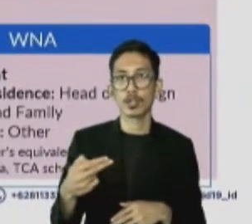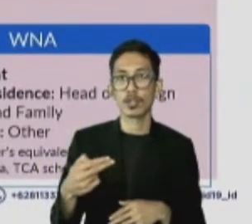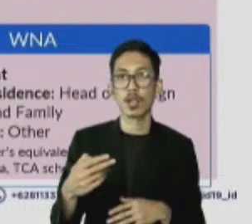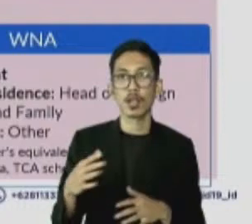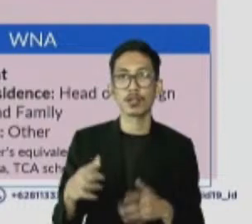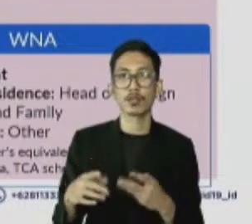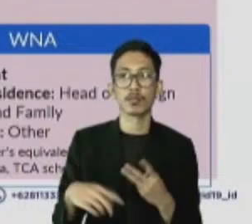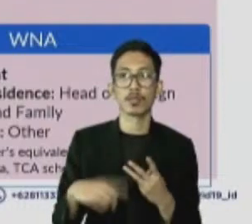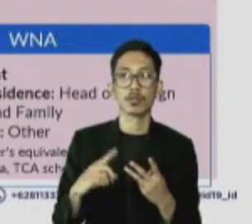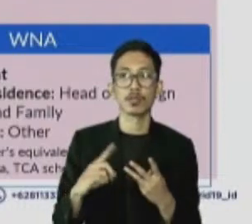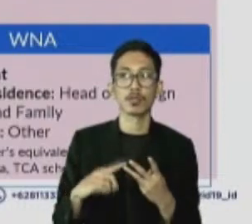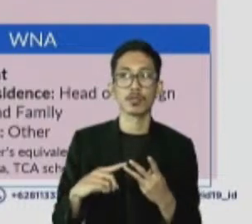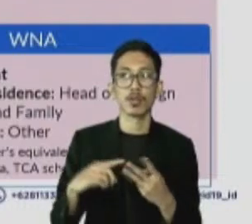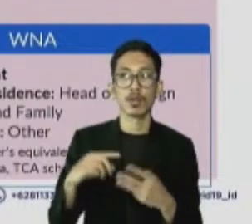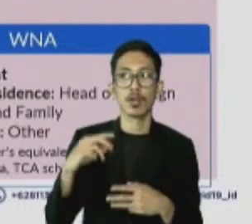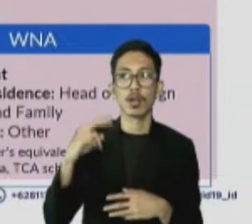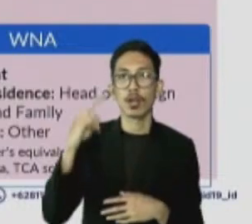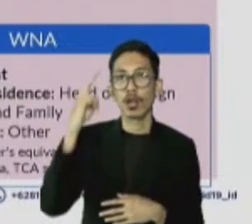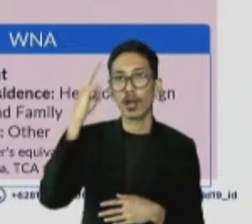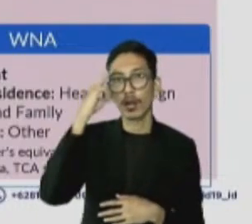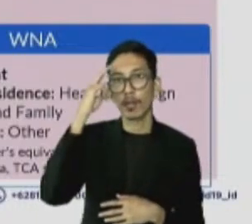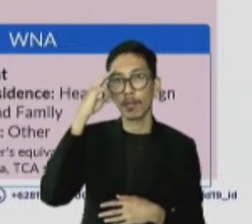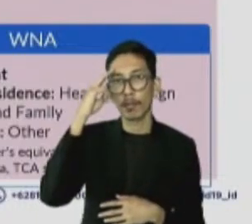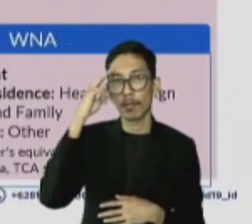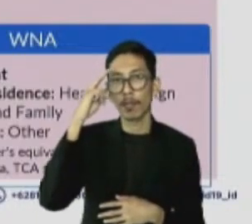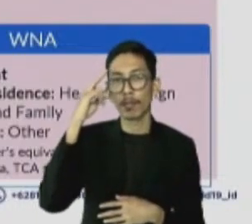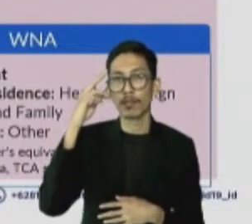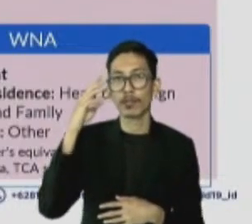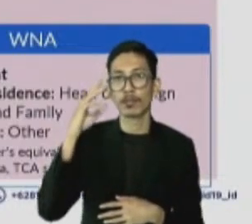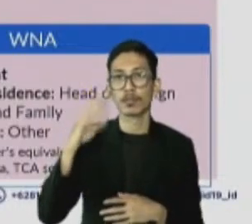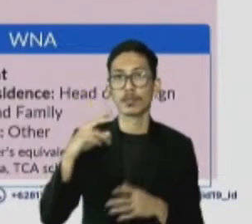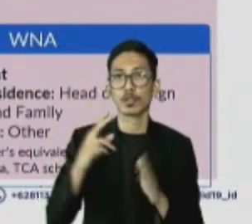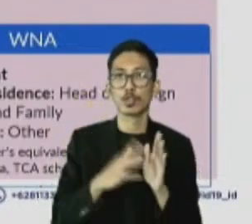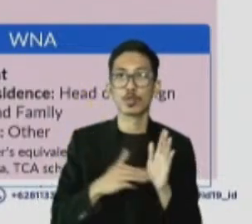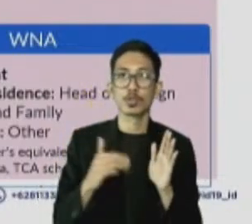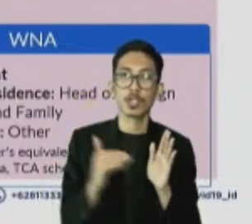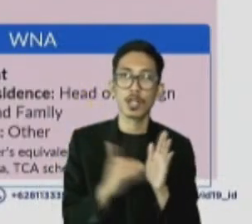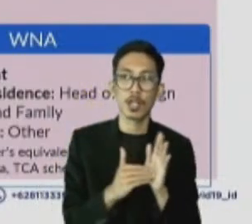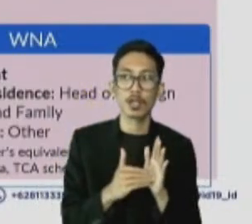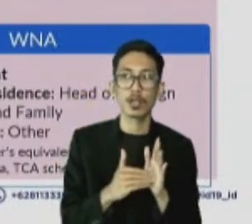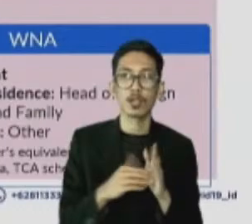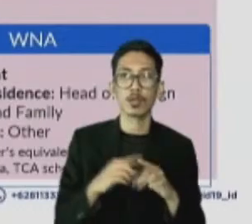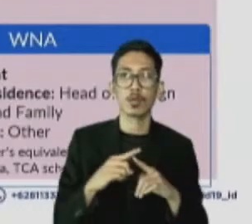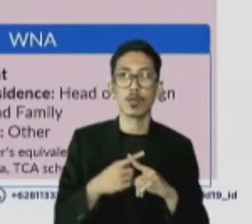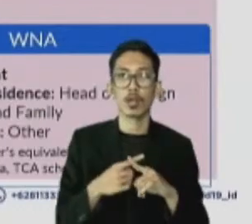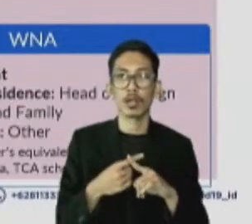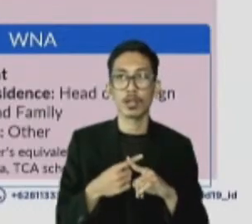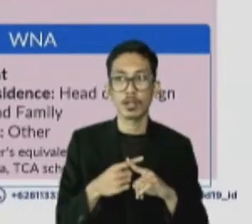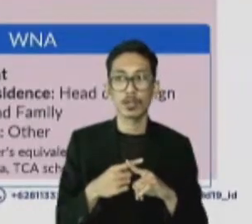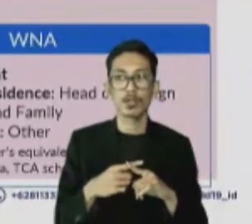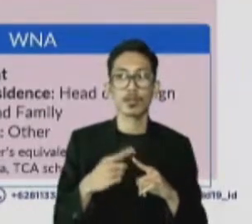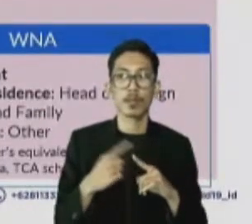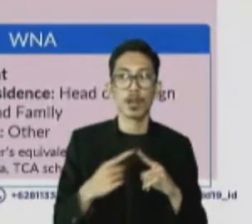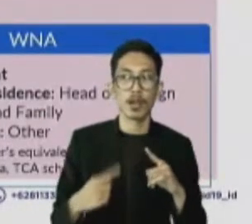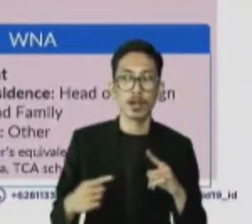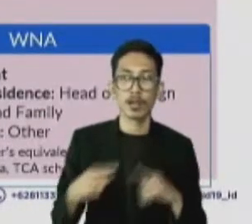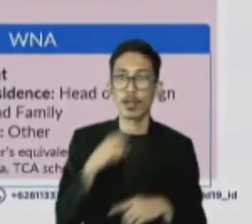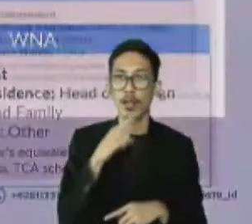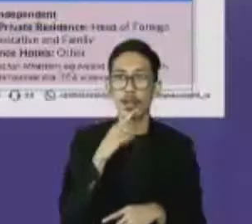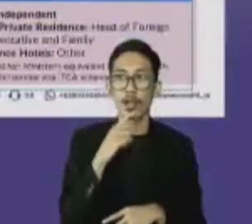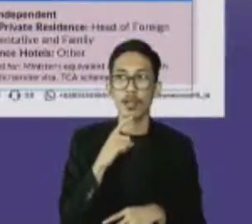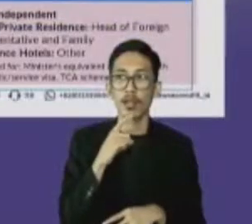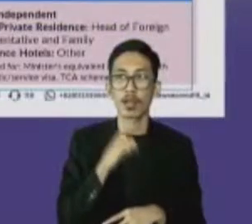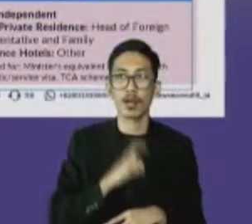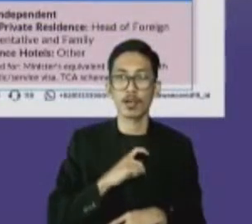Arabia, United Arab Emirates, New Zealand, Kuwait, Bahrain, Qatar,